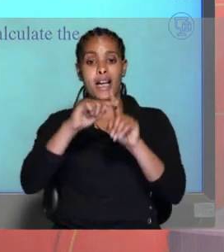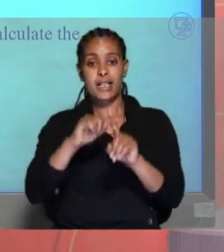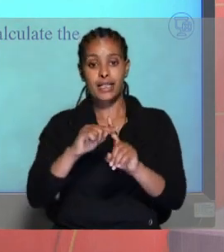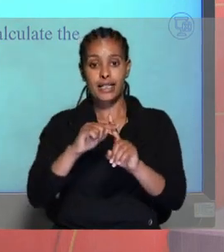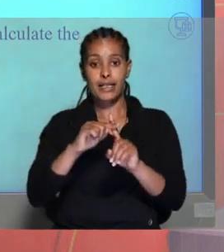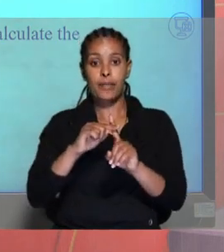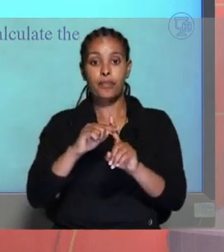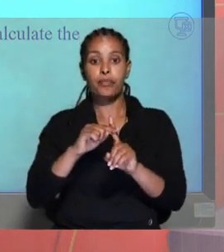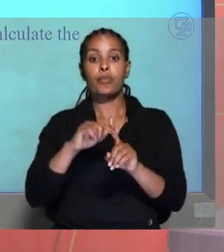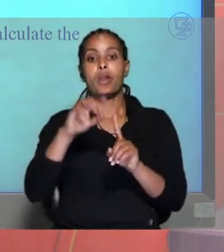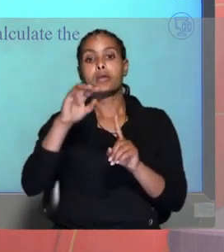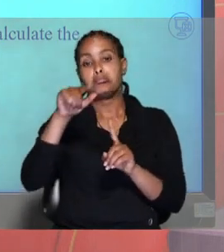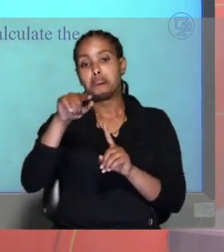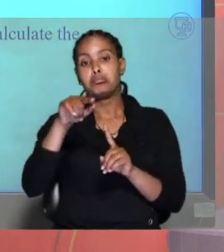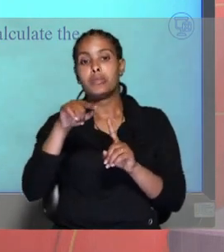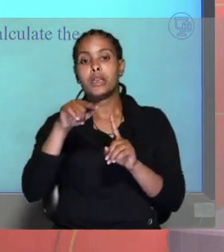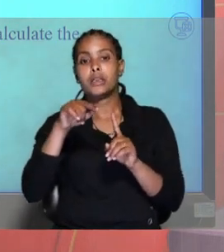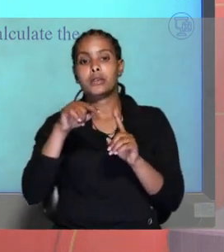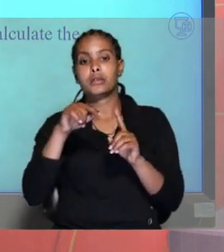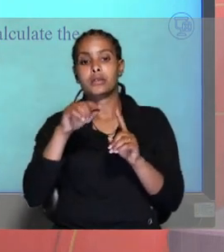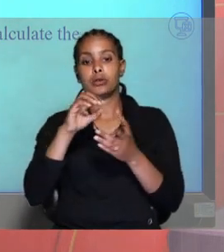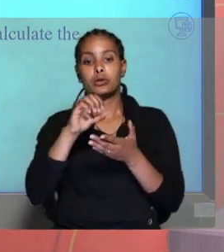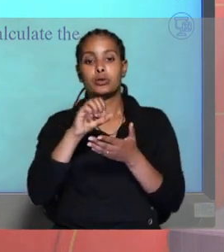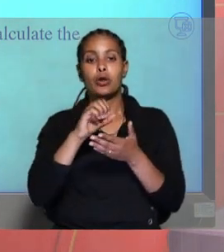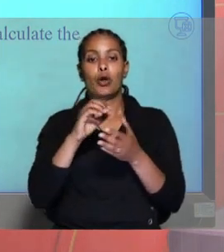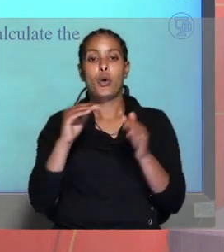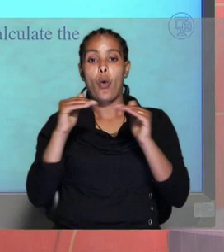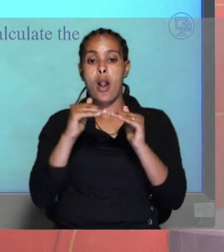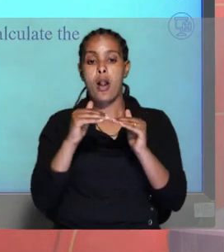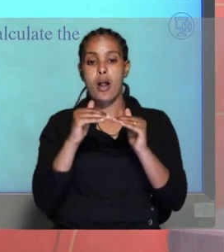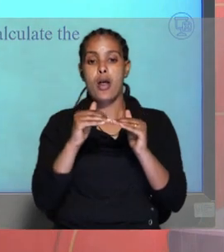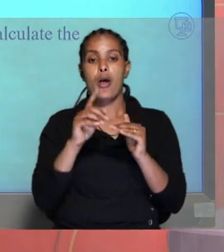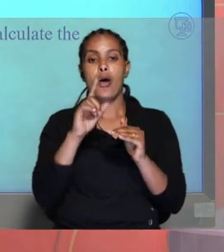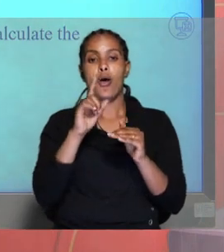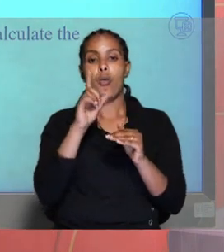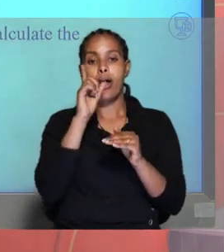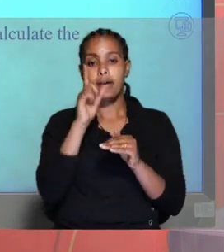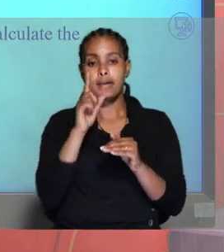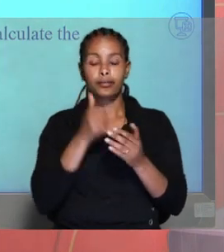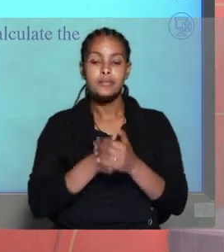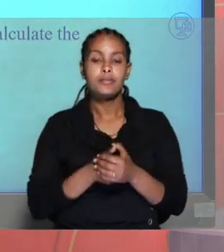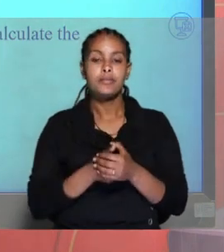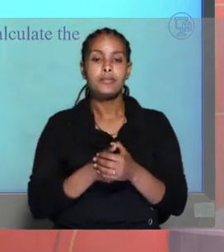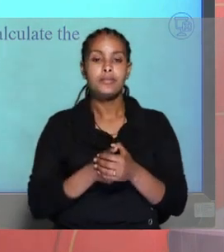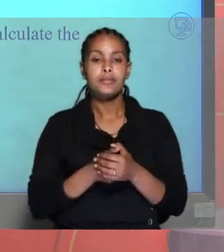plus mole fraction of the solvent equal 1.